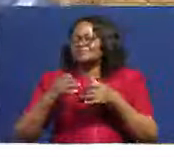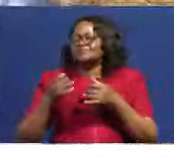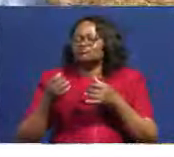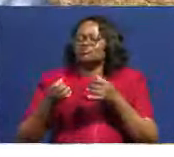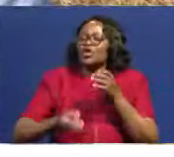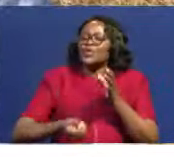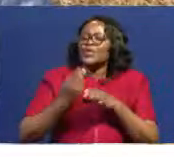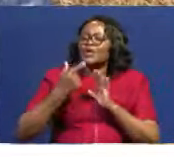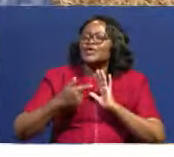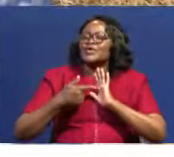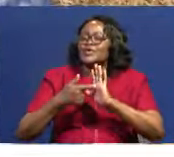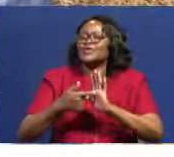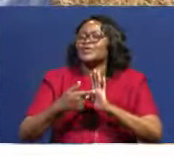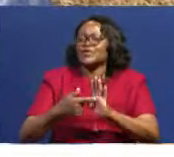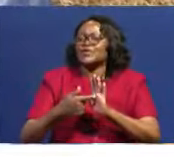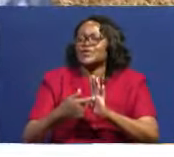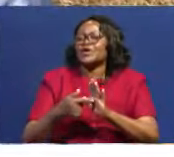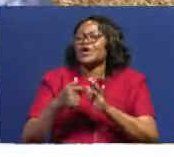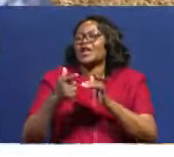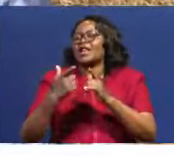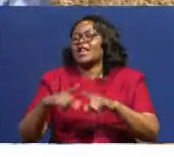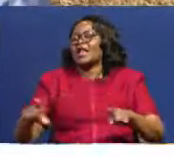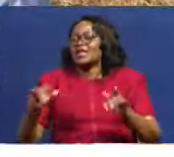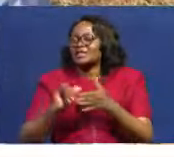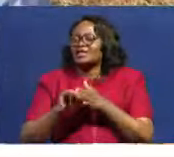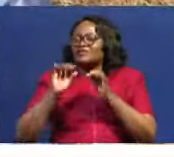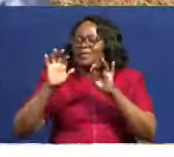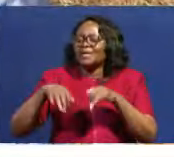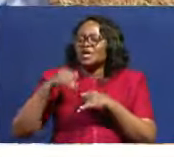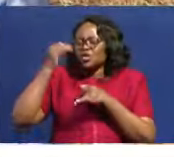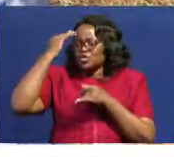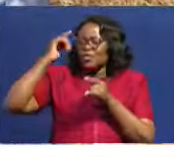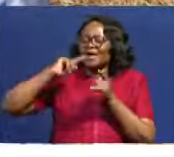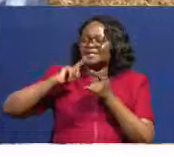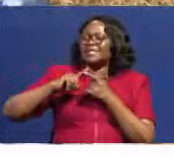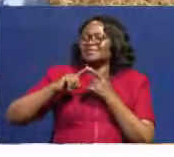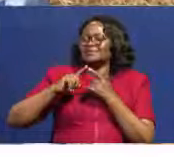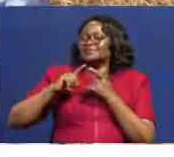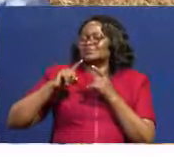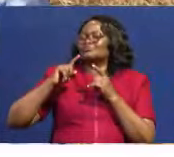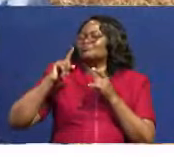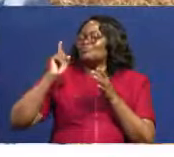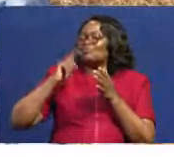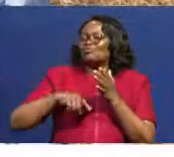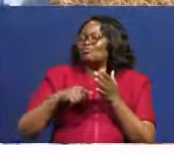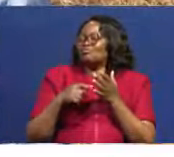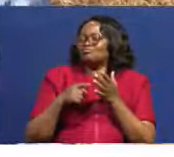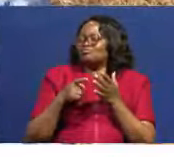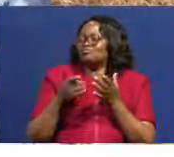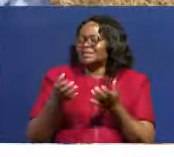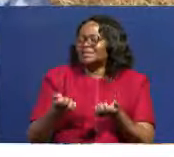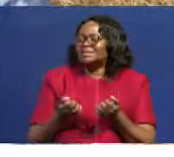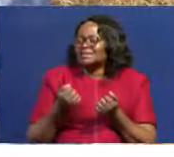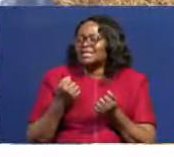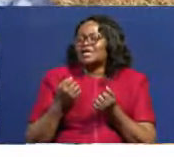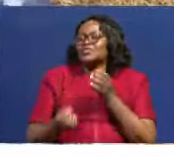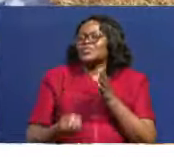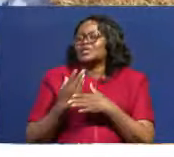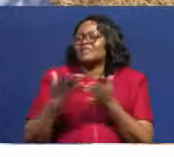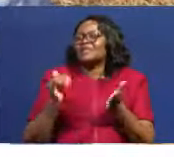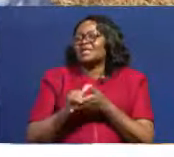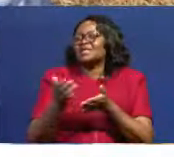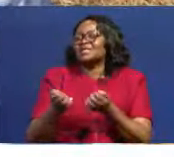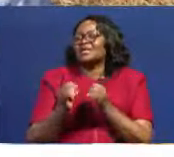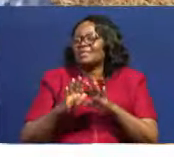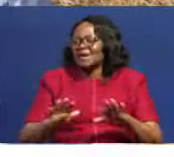up demonstration farms, so that farmers can know exactly, so that farmers can actually produce a product which is market driven. Most of our